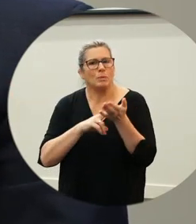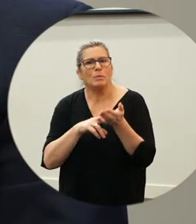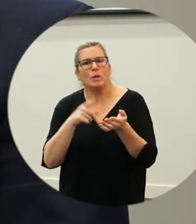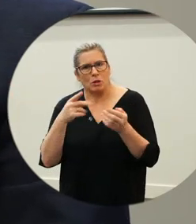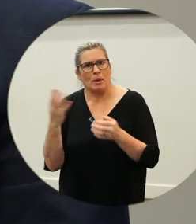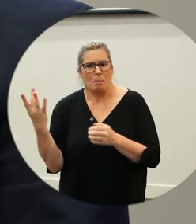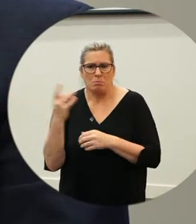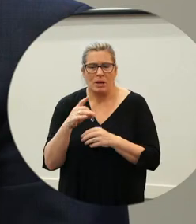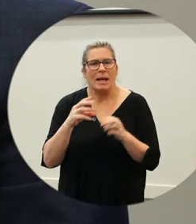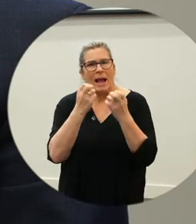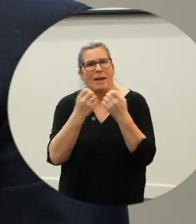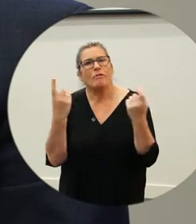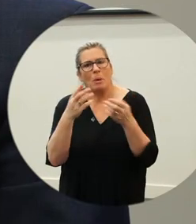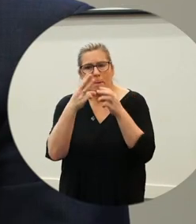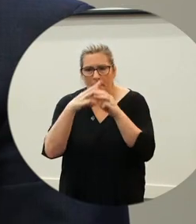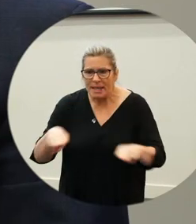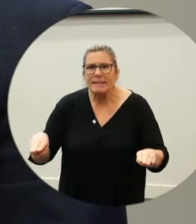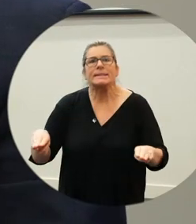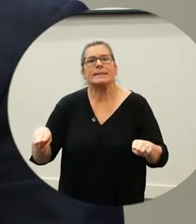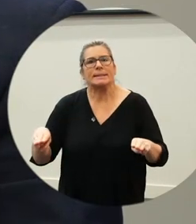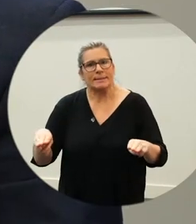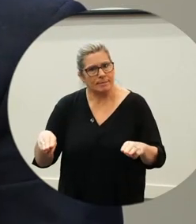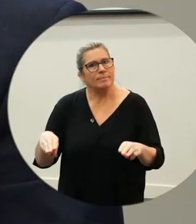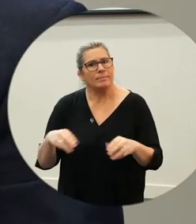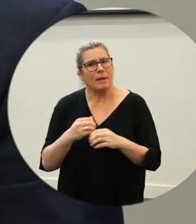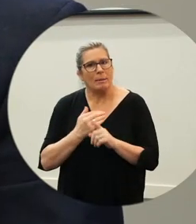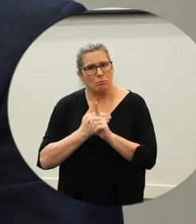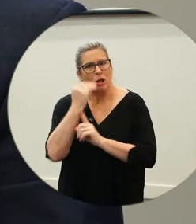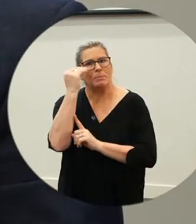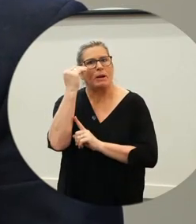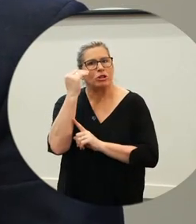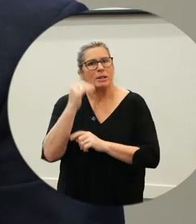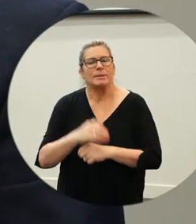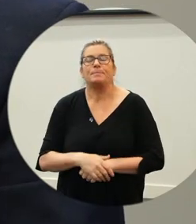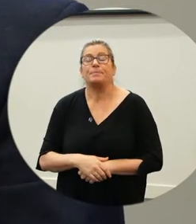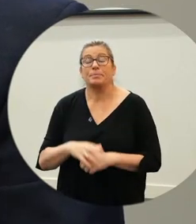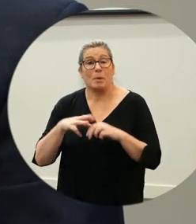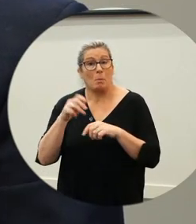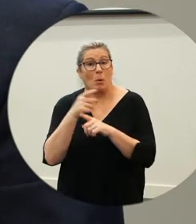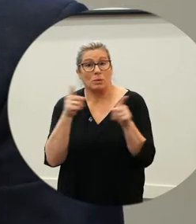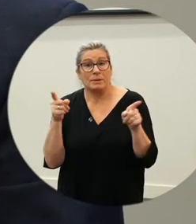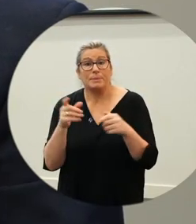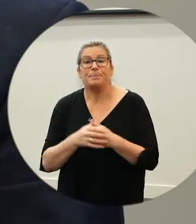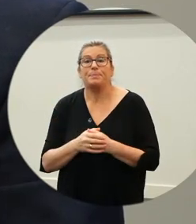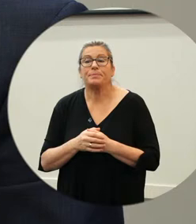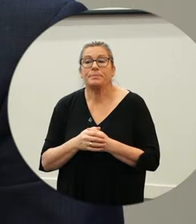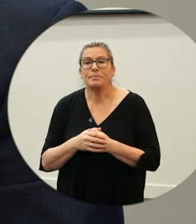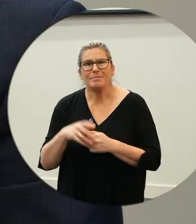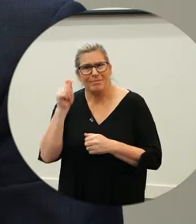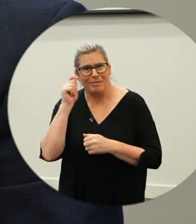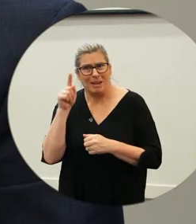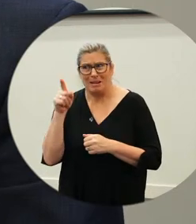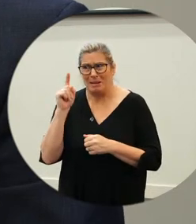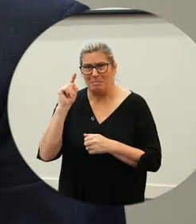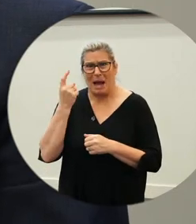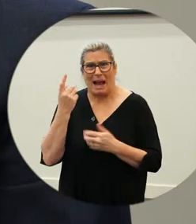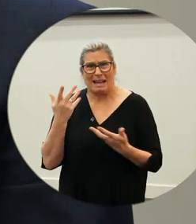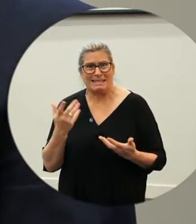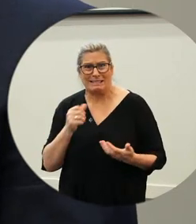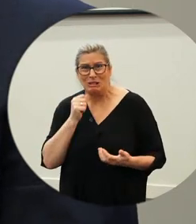conditions of peacefulness, tranquility, and prosperity. Most of them thought the man was mad.